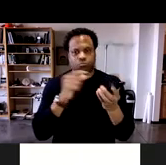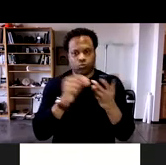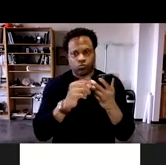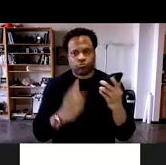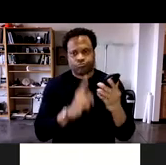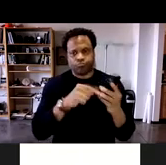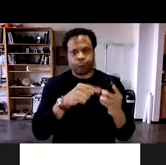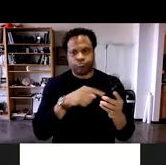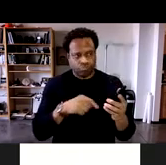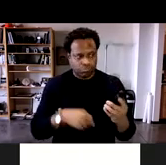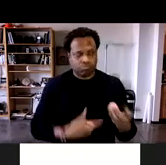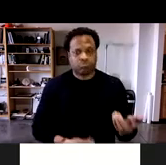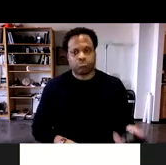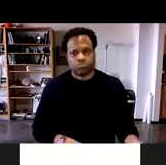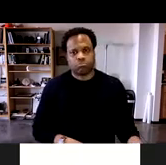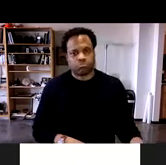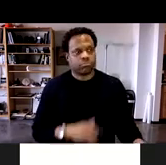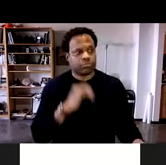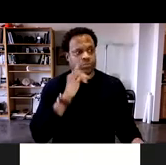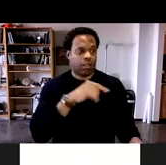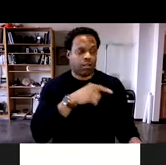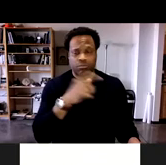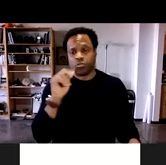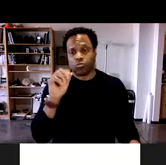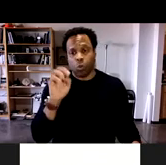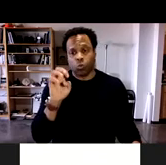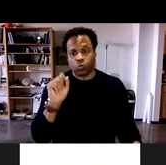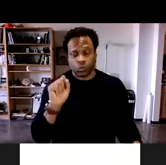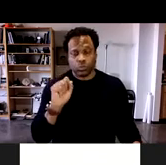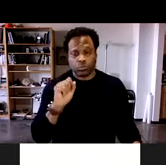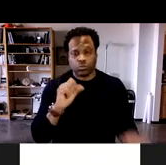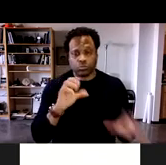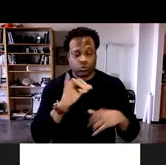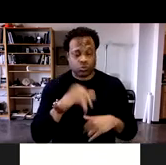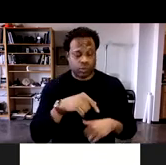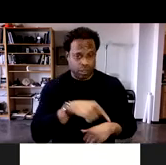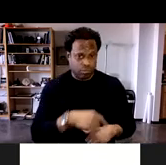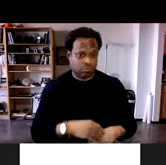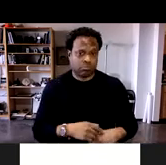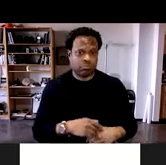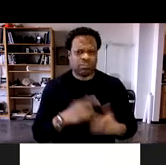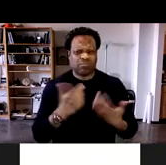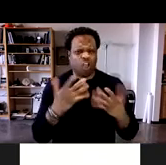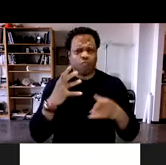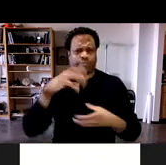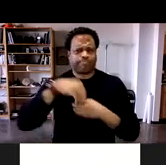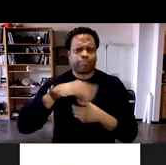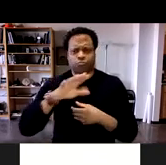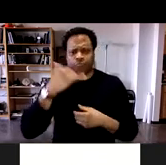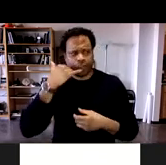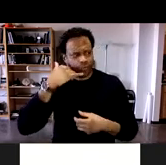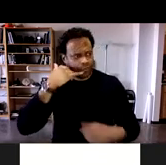where you can actually speak into your phone and what you've spoken will show up as text onto